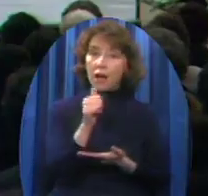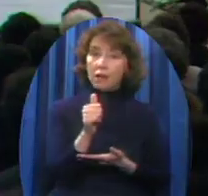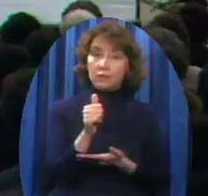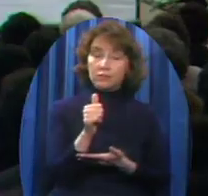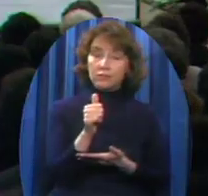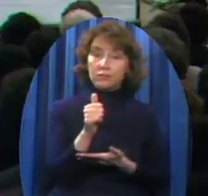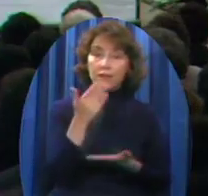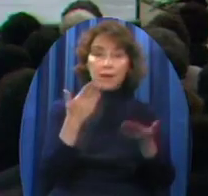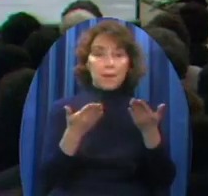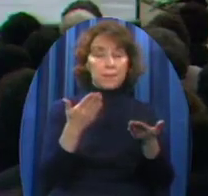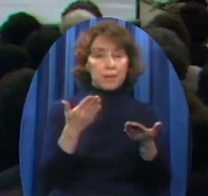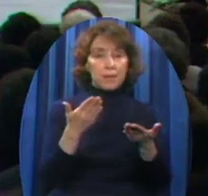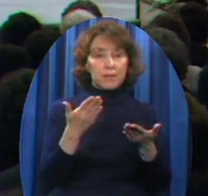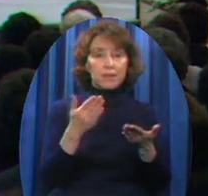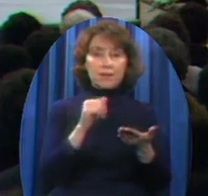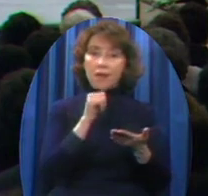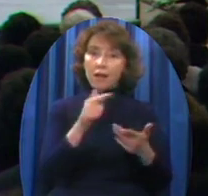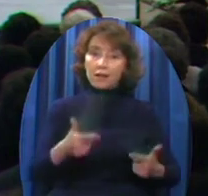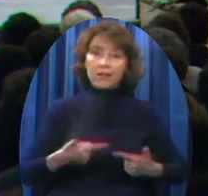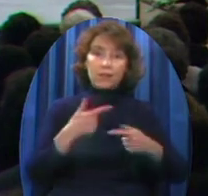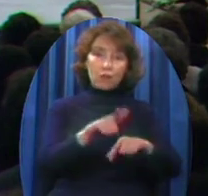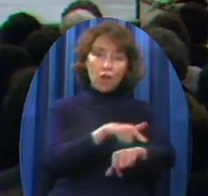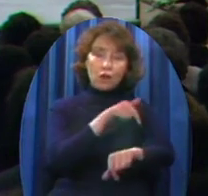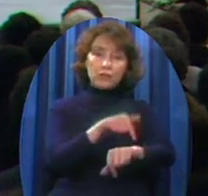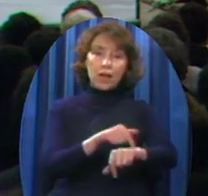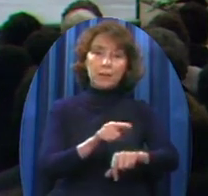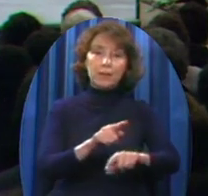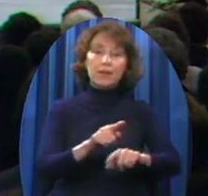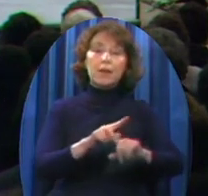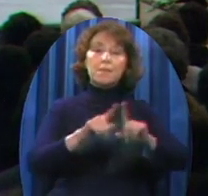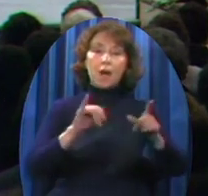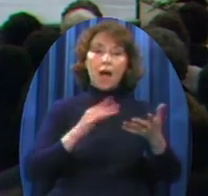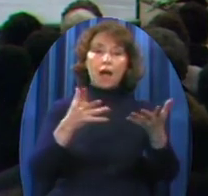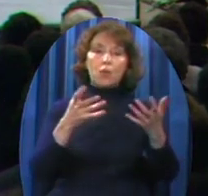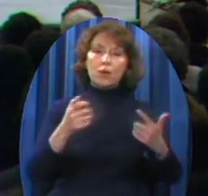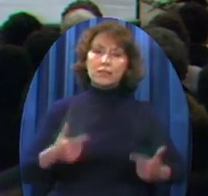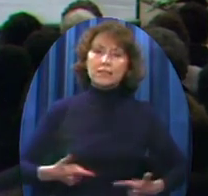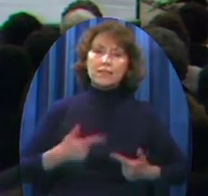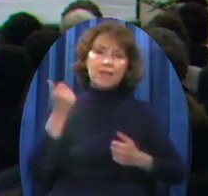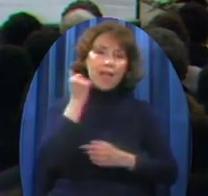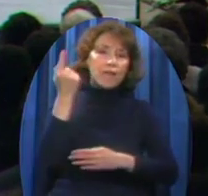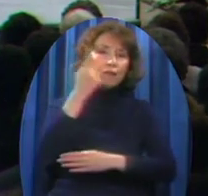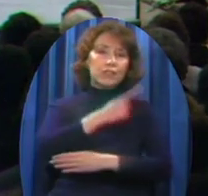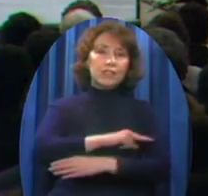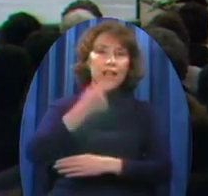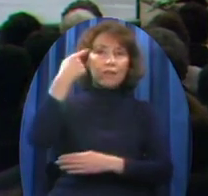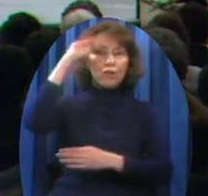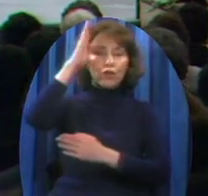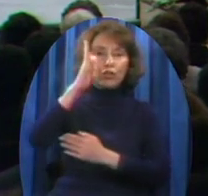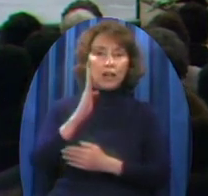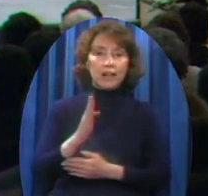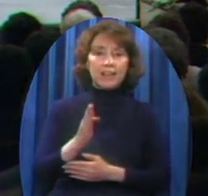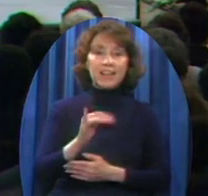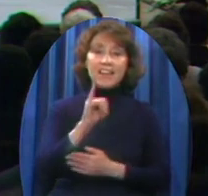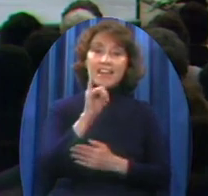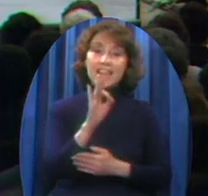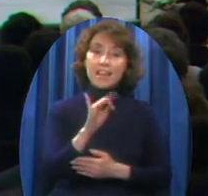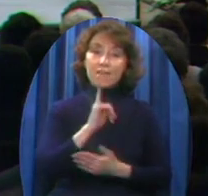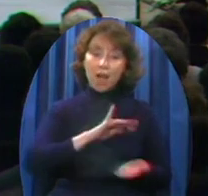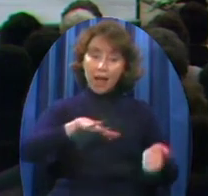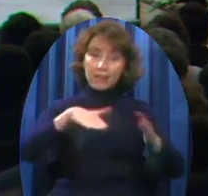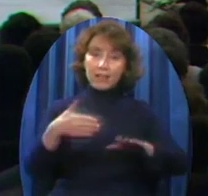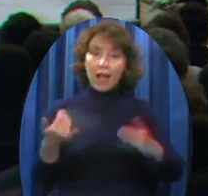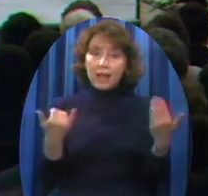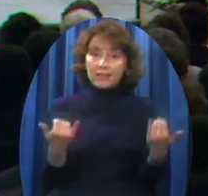the Lord lets me live that long, I want to live every day for him. And if God takes me home today, I want that not one day will